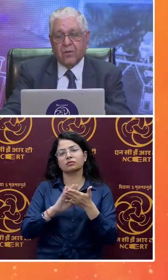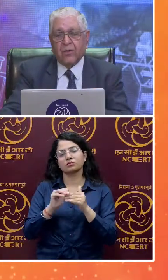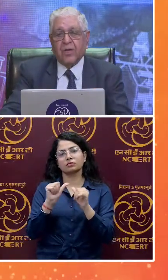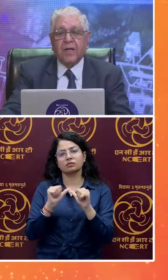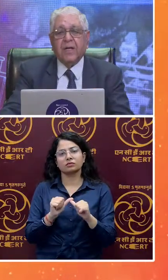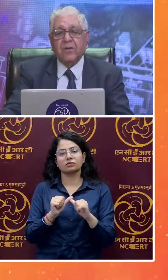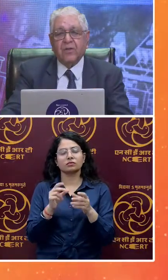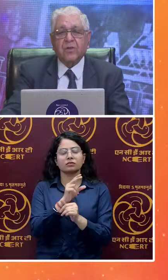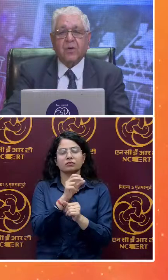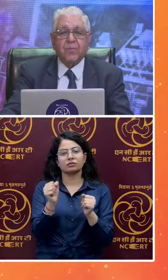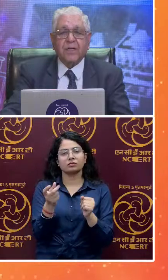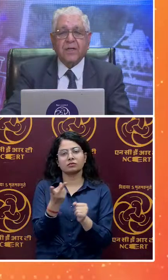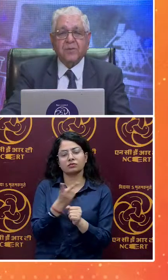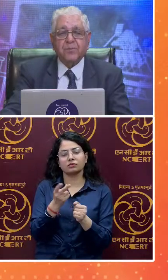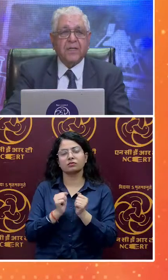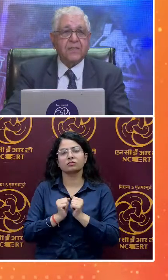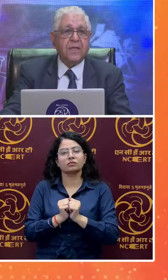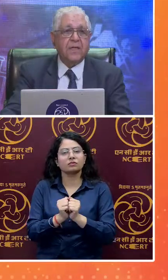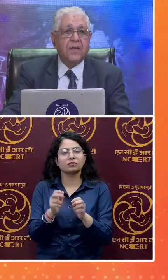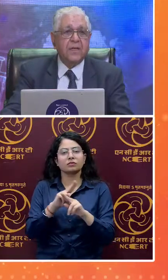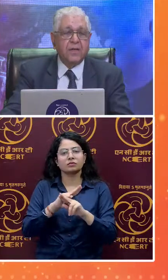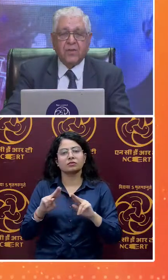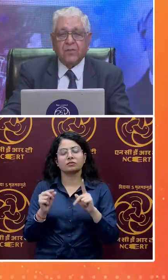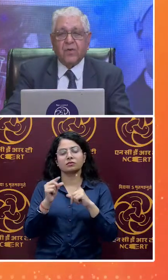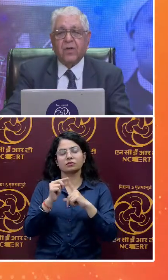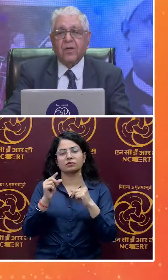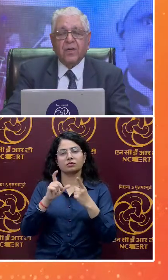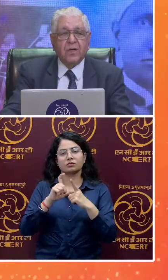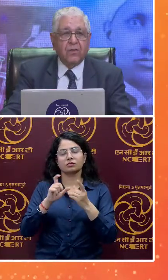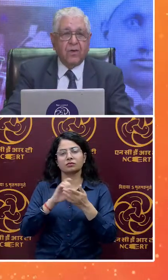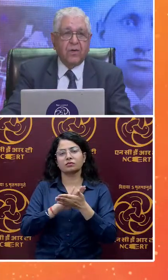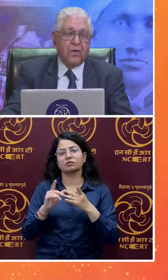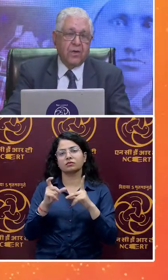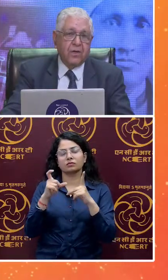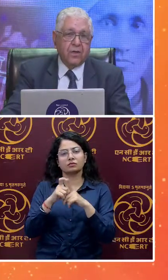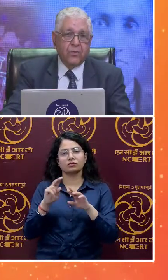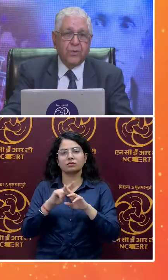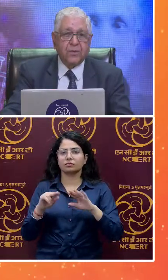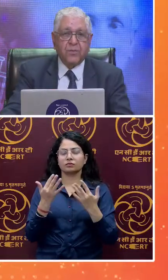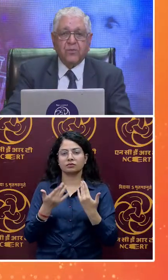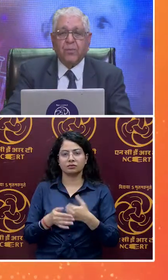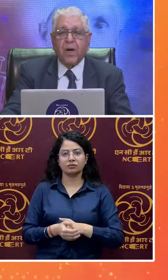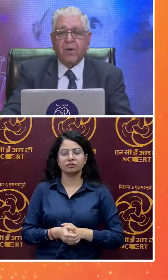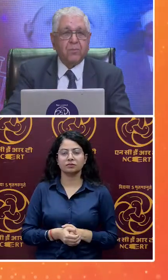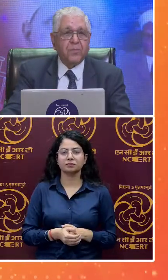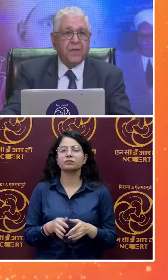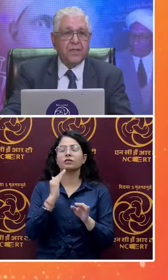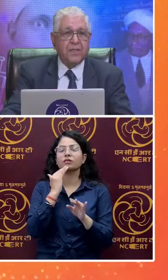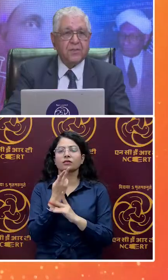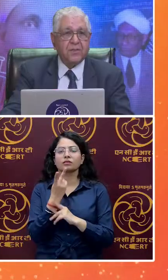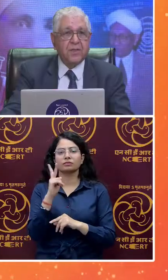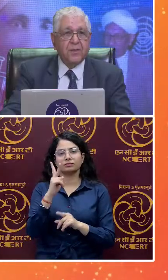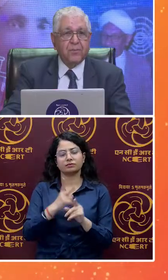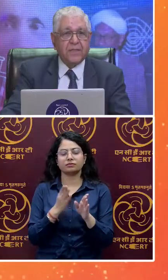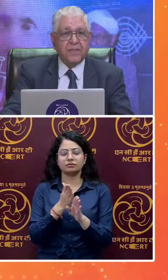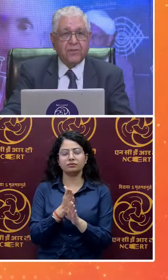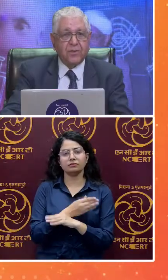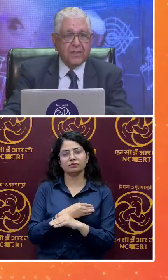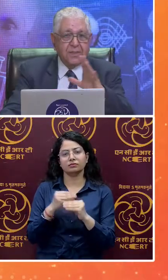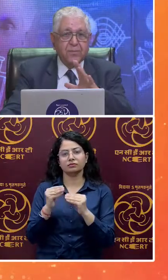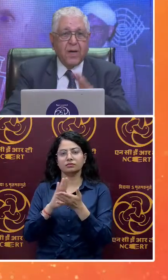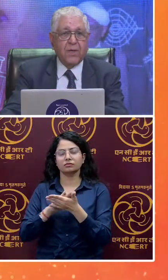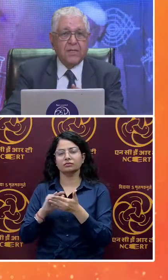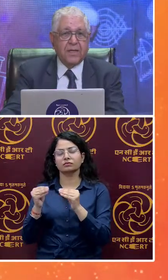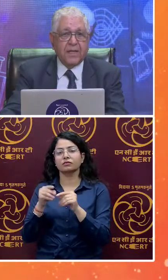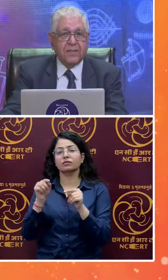and Kothari had also completed his PhD with Fowler 2 years before Bhabha completed his PhD. So,